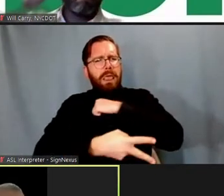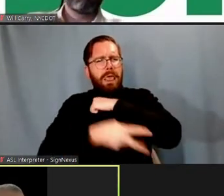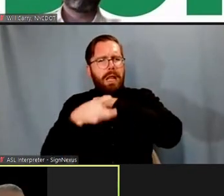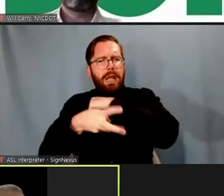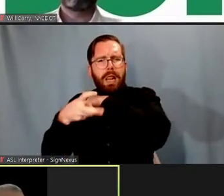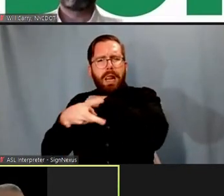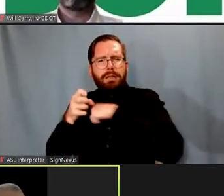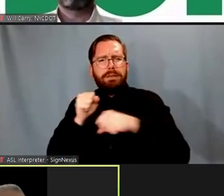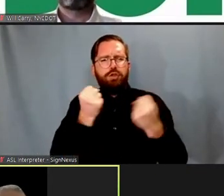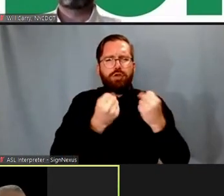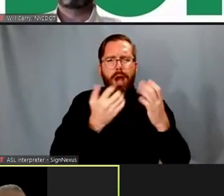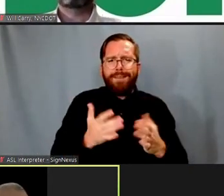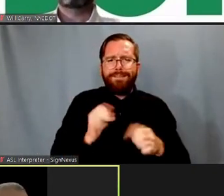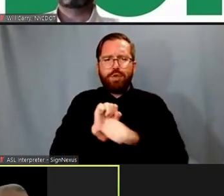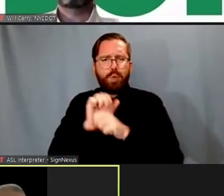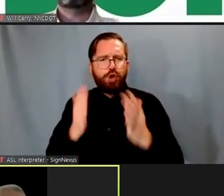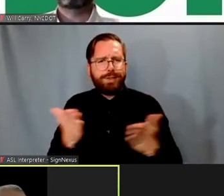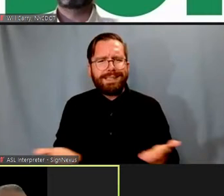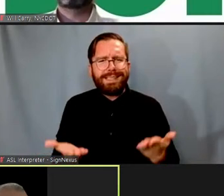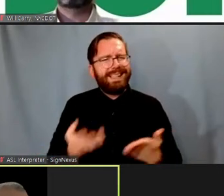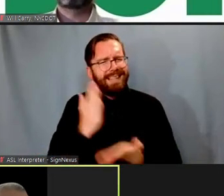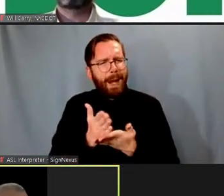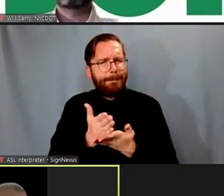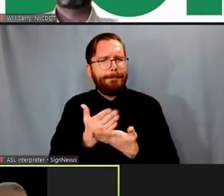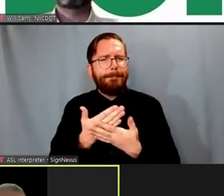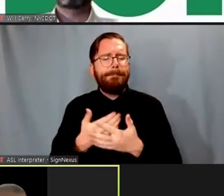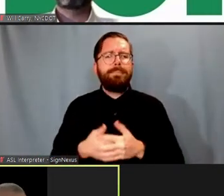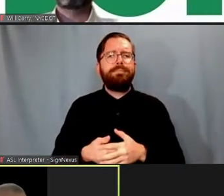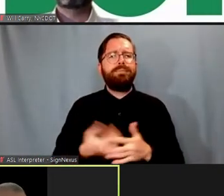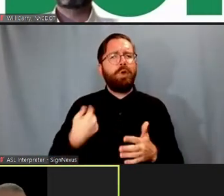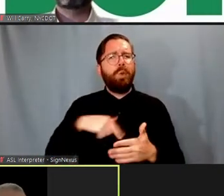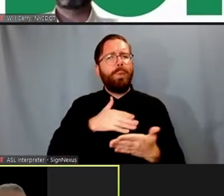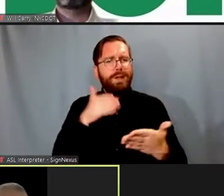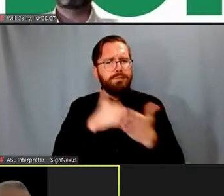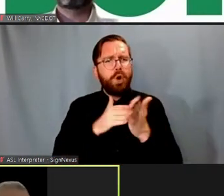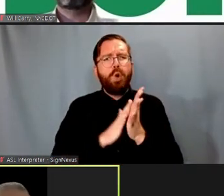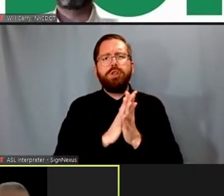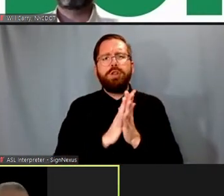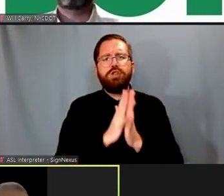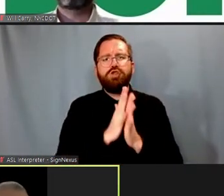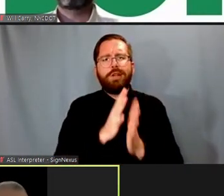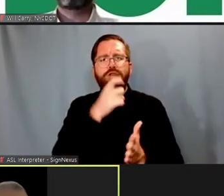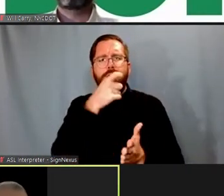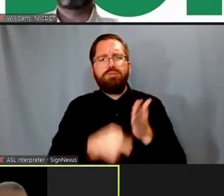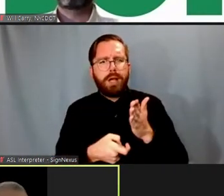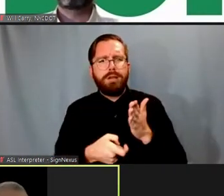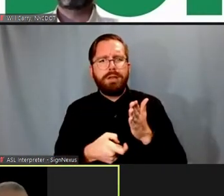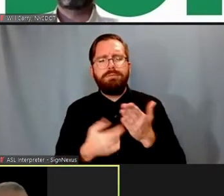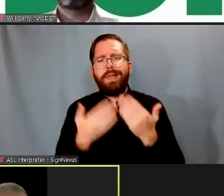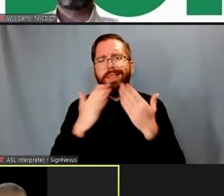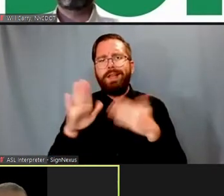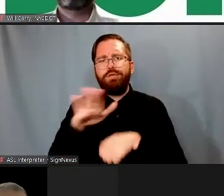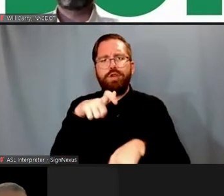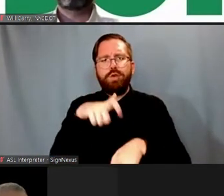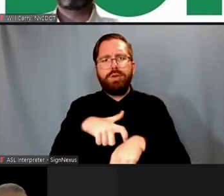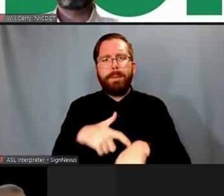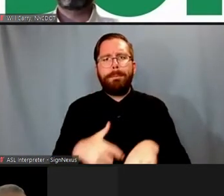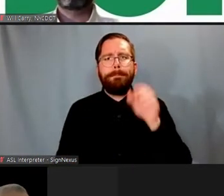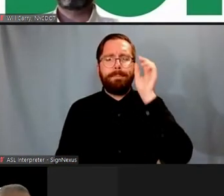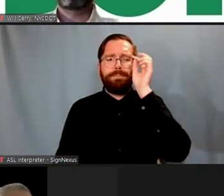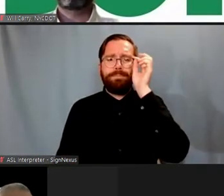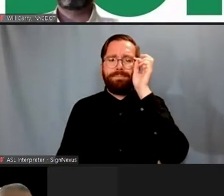here again we oppose congestion pricing thank you for the time thank